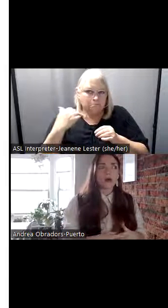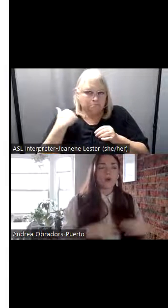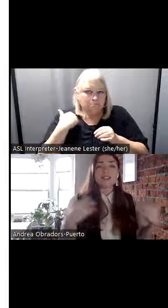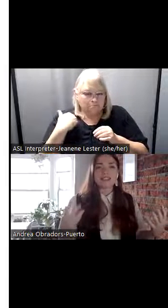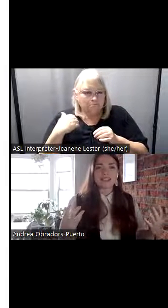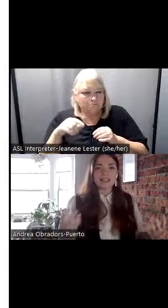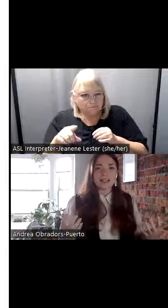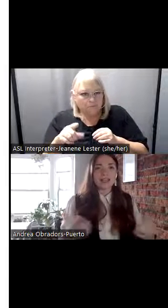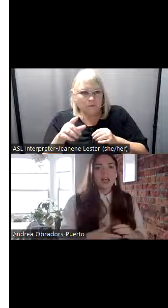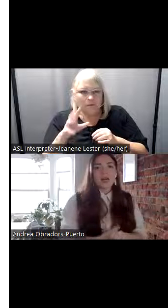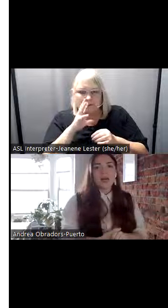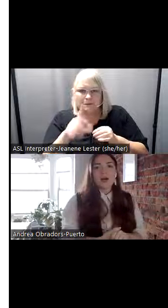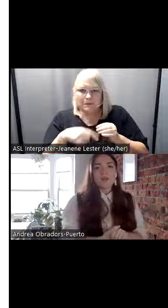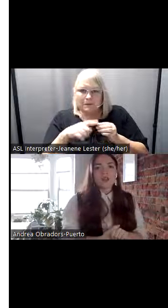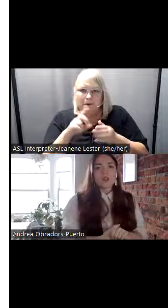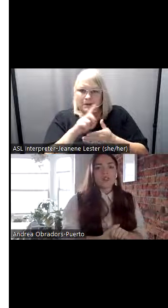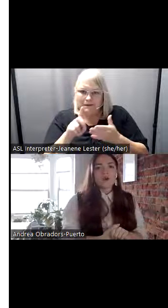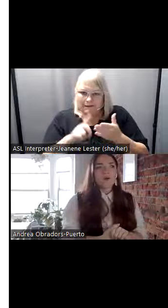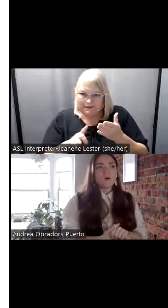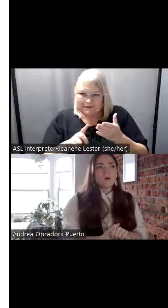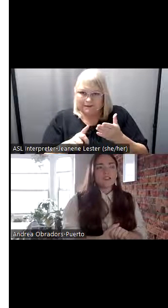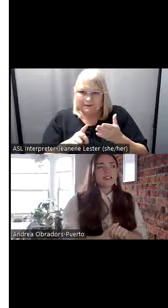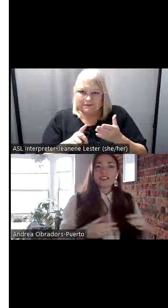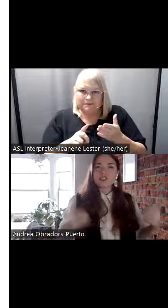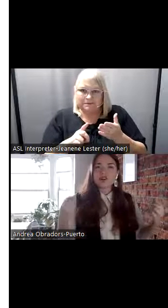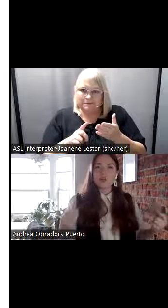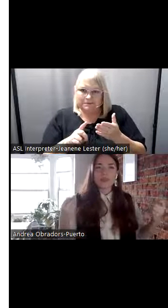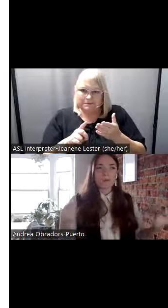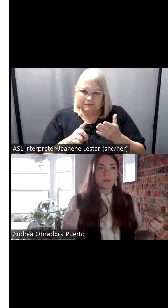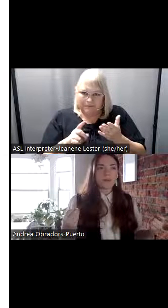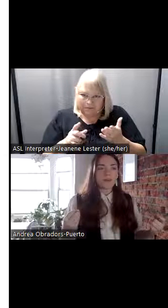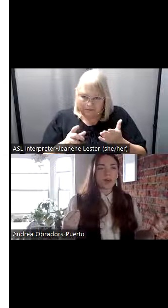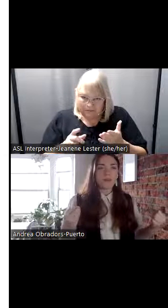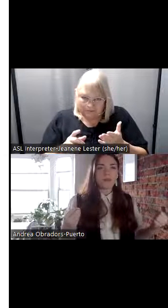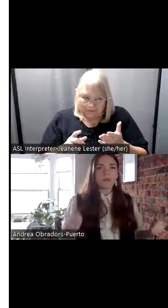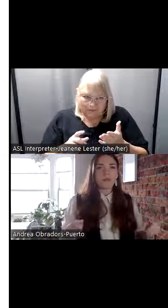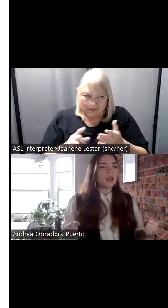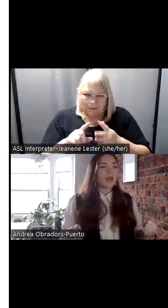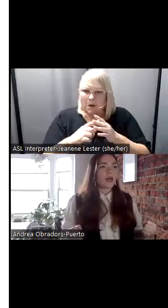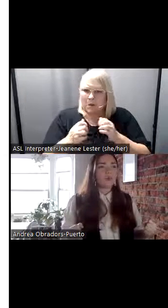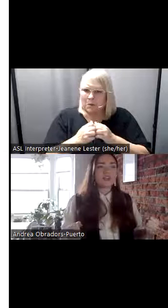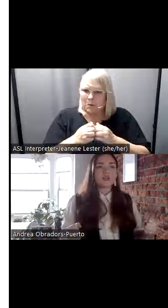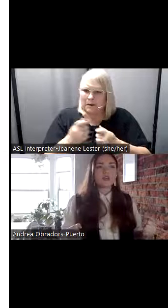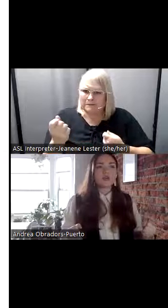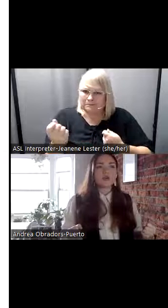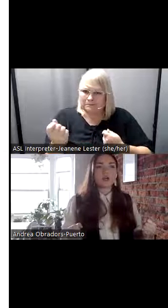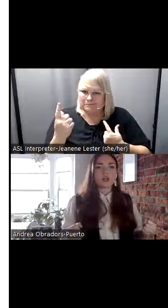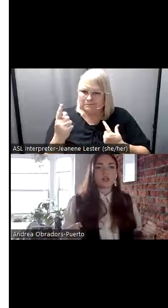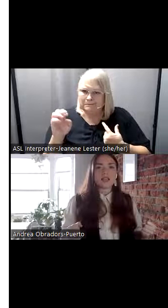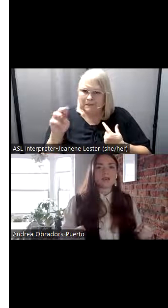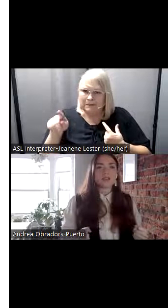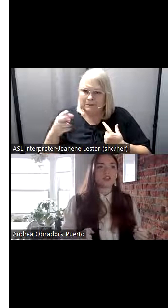talk about design. So since design starts with empathy, I'm going to present